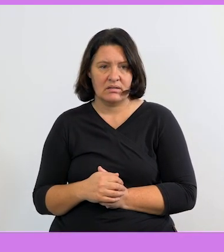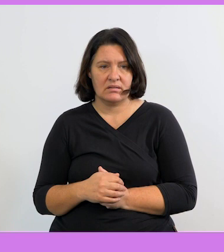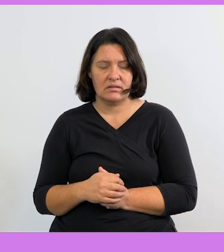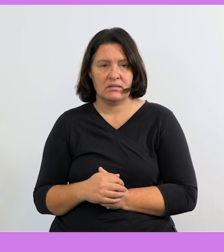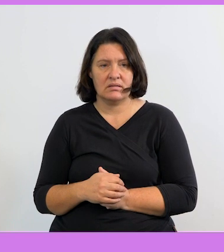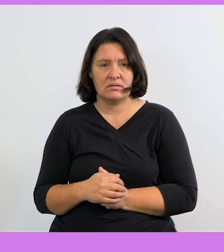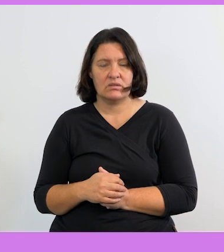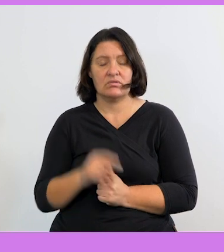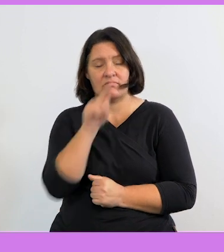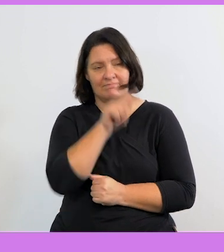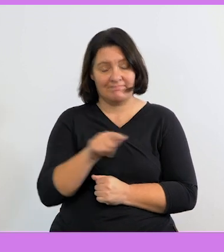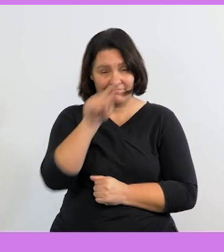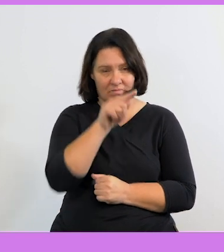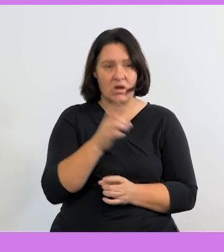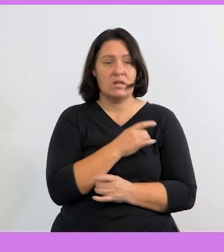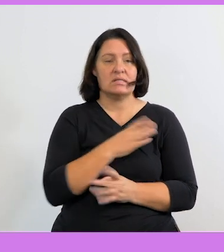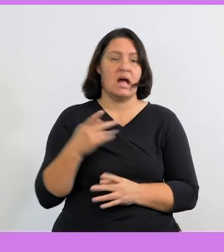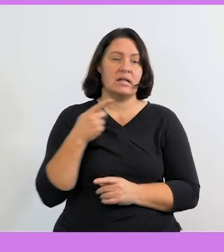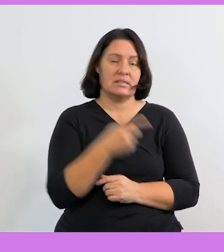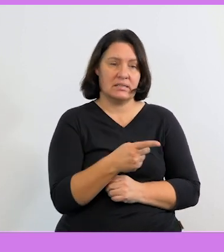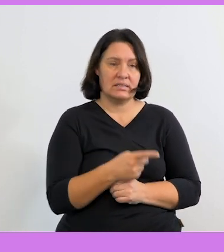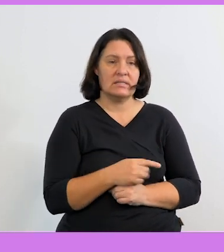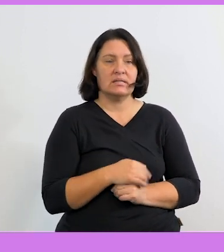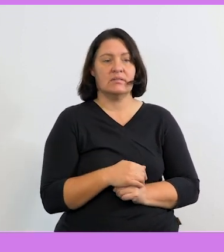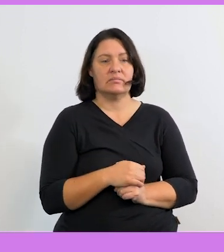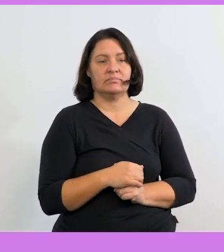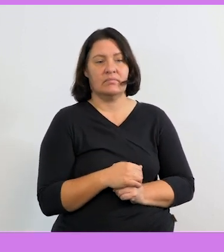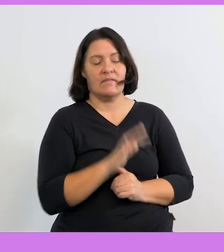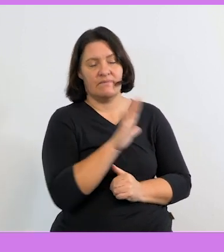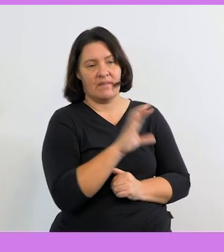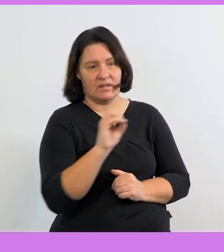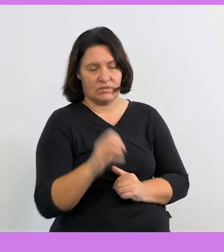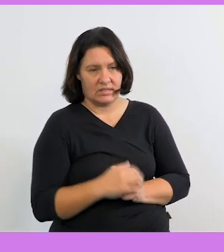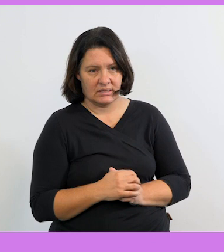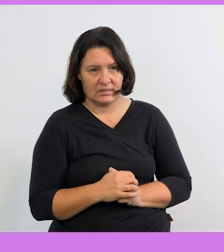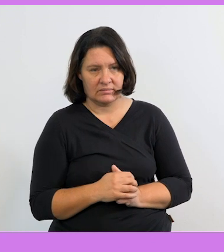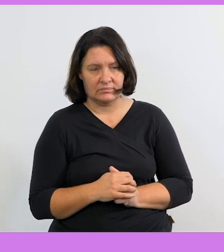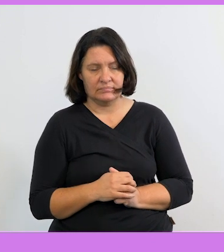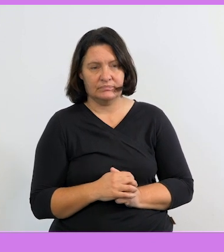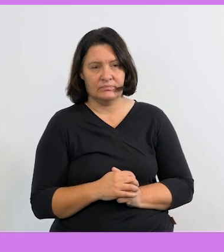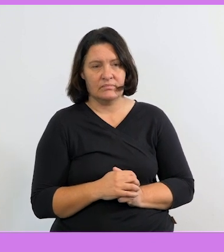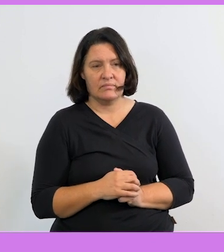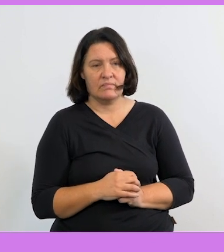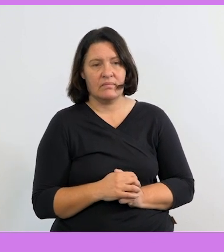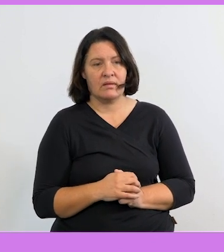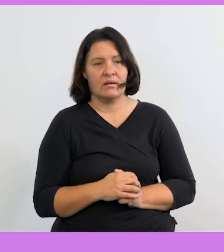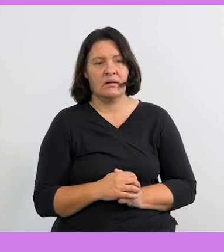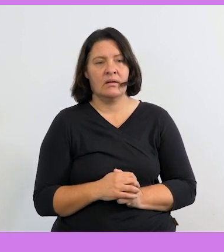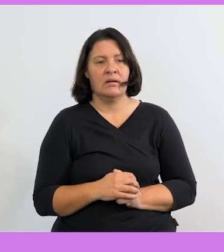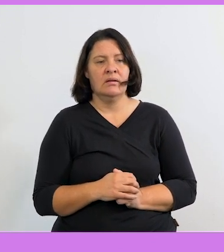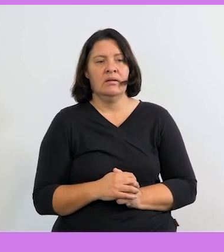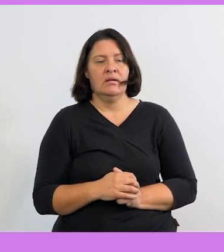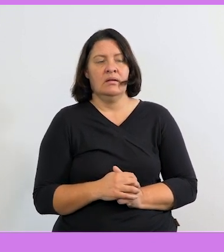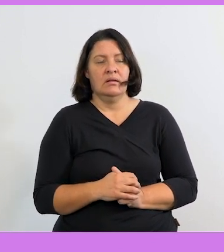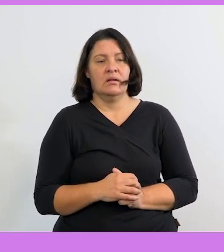at this part here now, okay? So the starting point for the expenses will be 500 Rand. So I plot